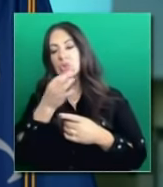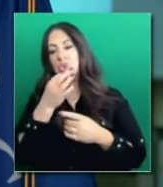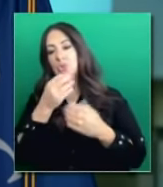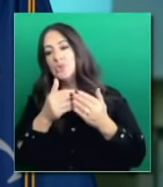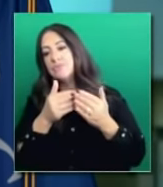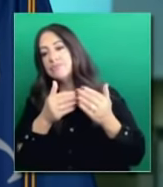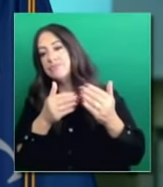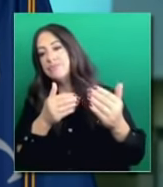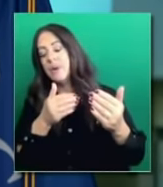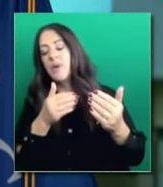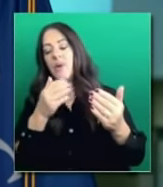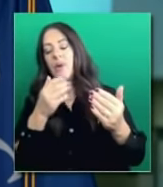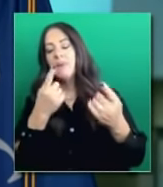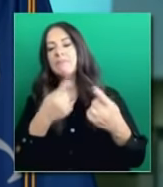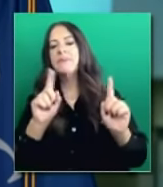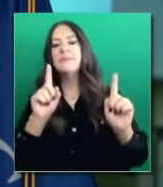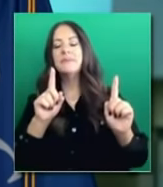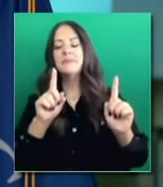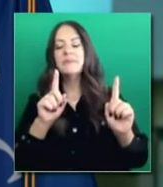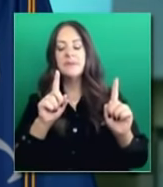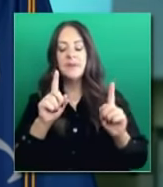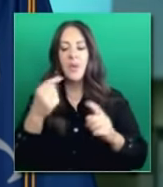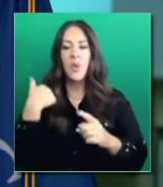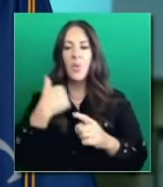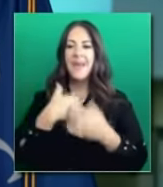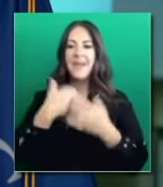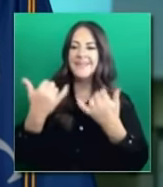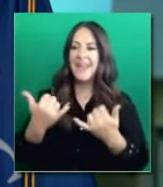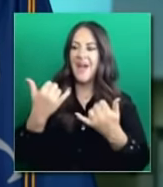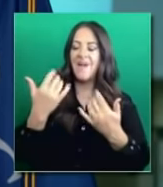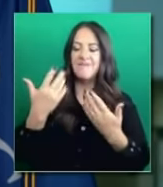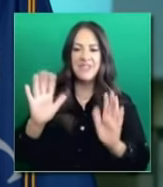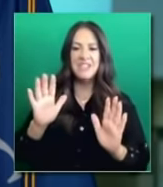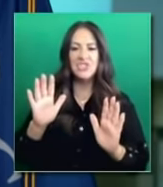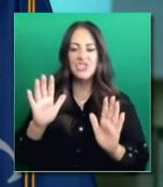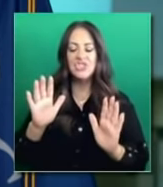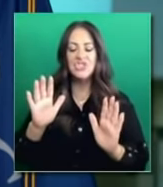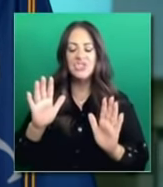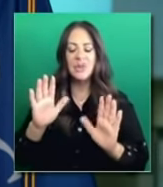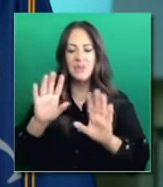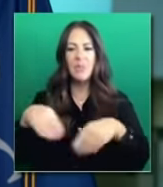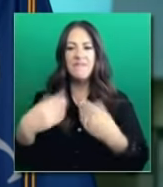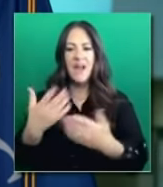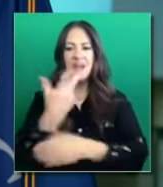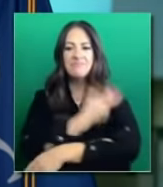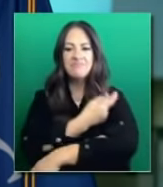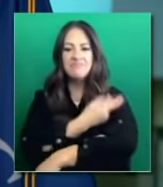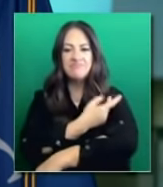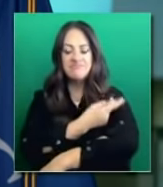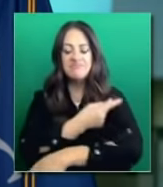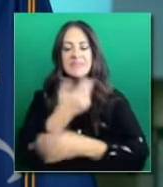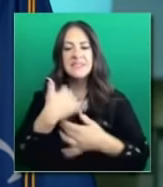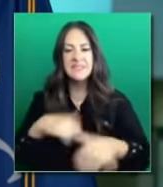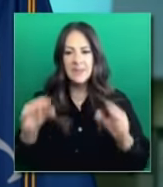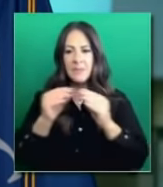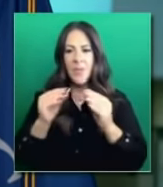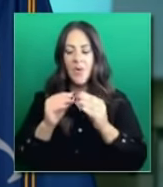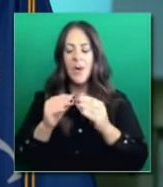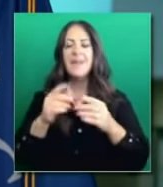are seeing vaccines now being administered. The good news is we know how to mitigate the spread of